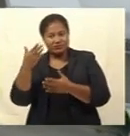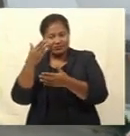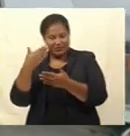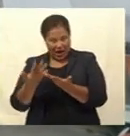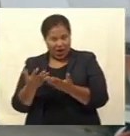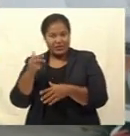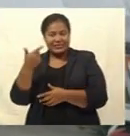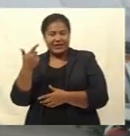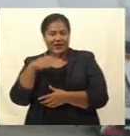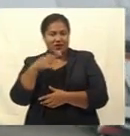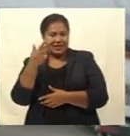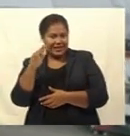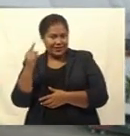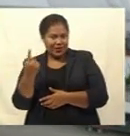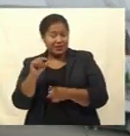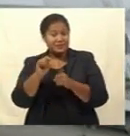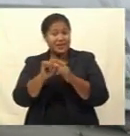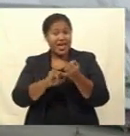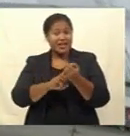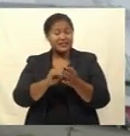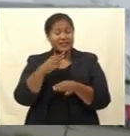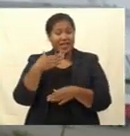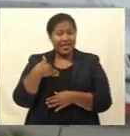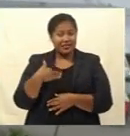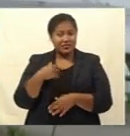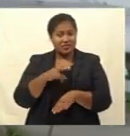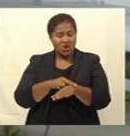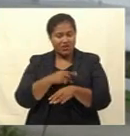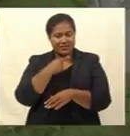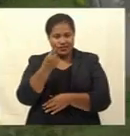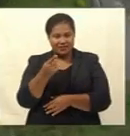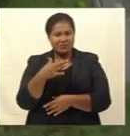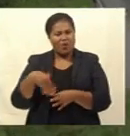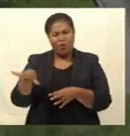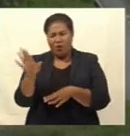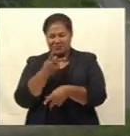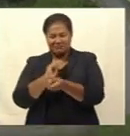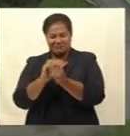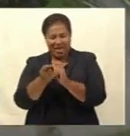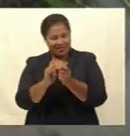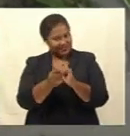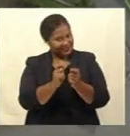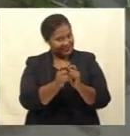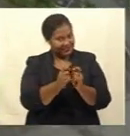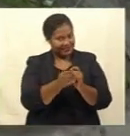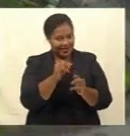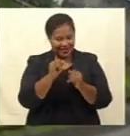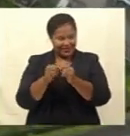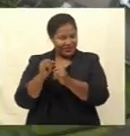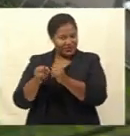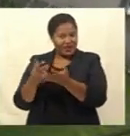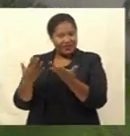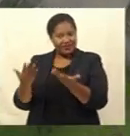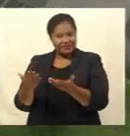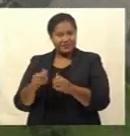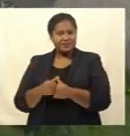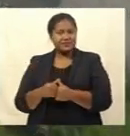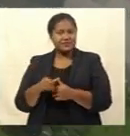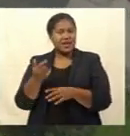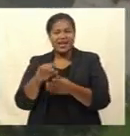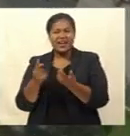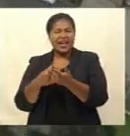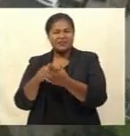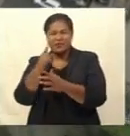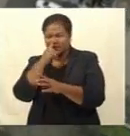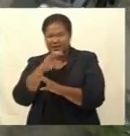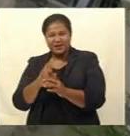791. Permanent Secretary for Health, Dr. James Fong, says they have tested all these individuals plus secondary contacts,